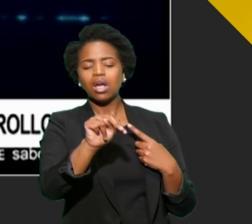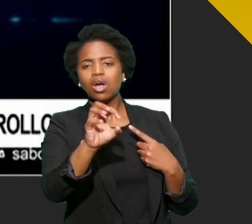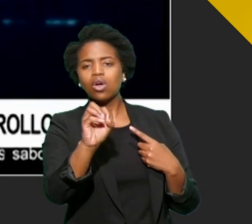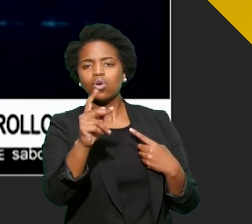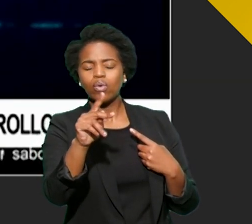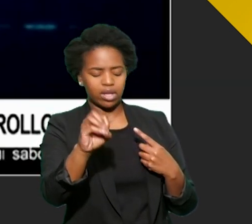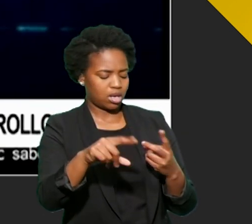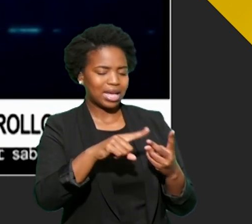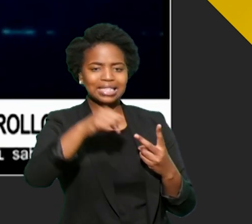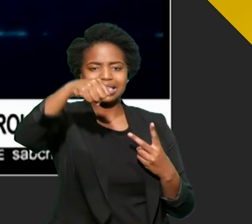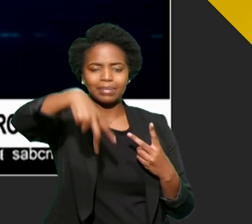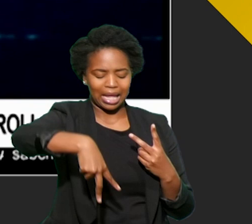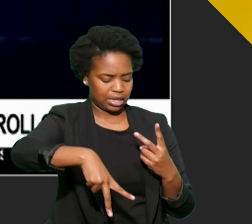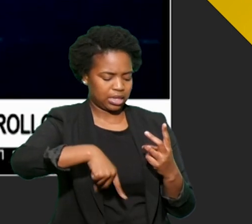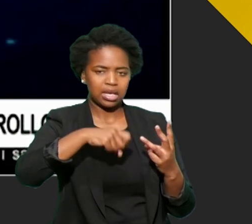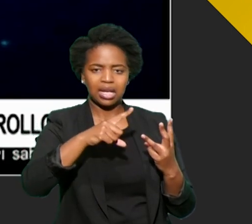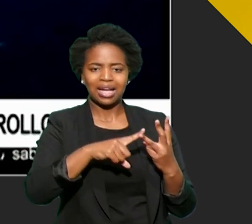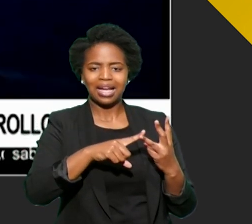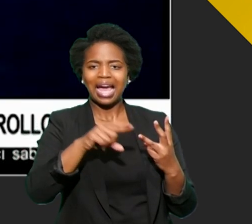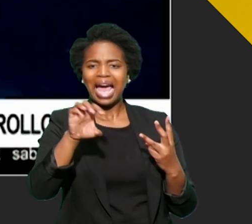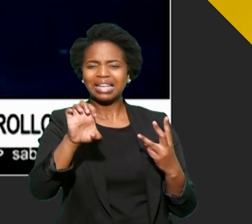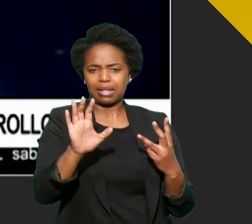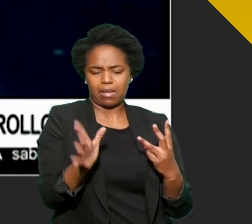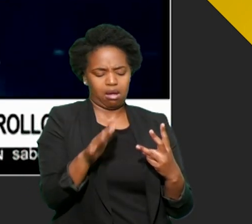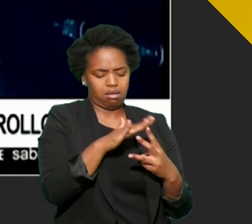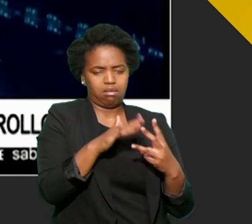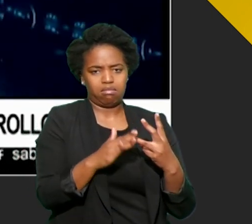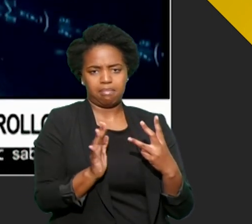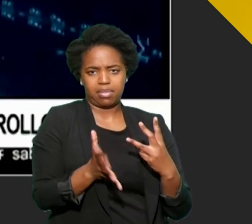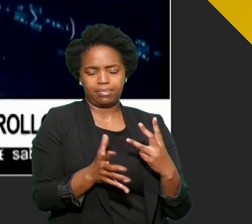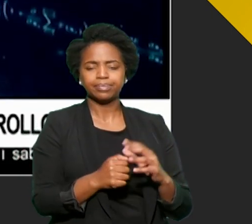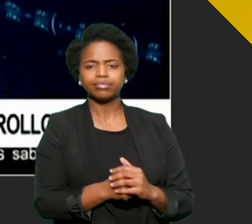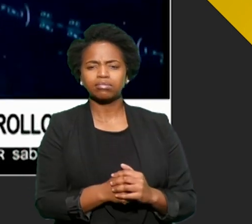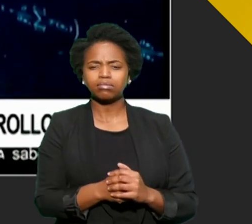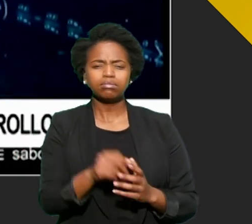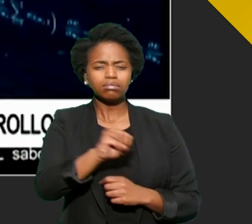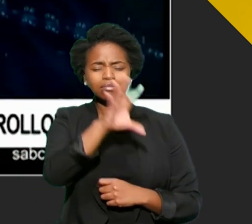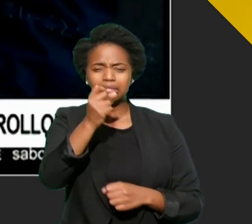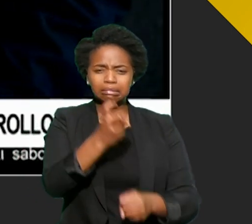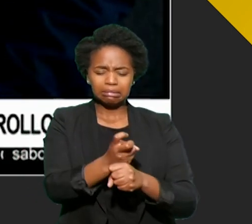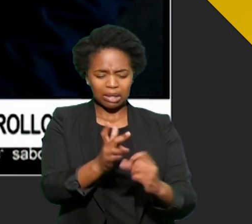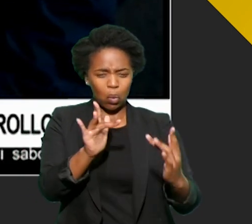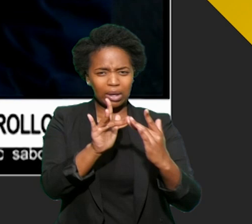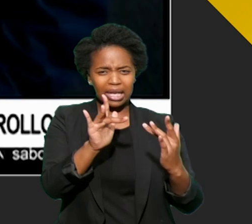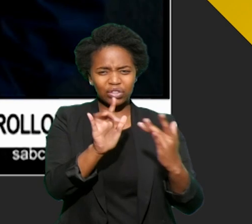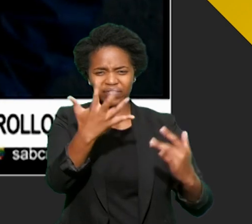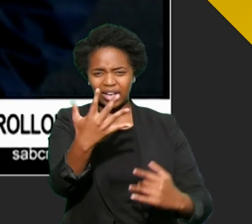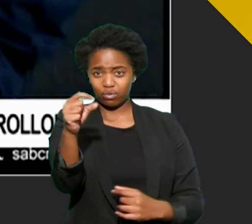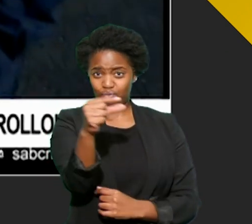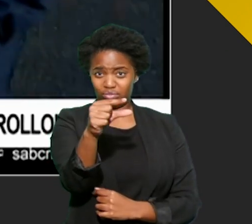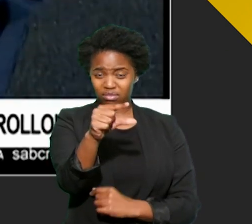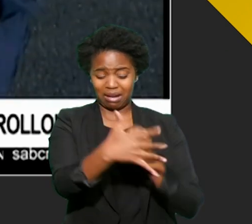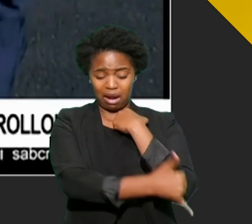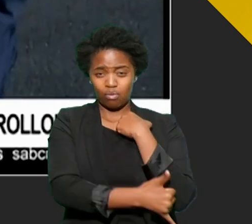Samsung. As the world of the future beckons with its interconnectivity anchored in 5G, countries will have